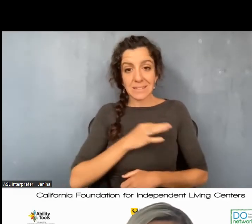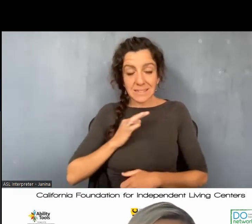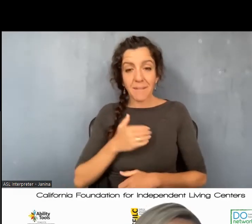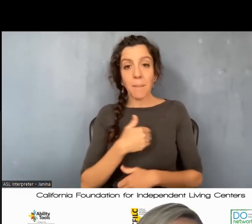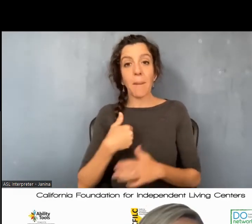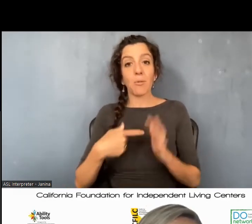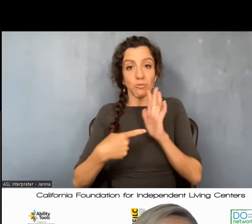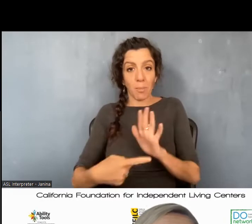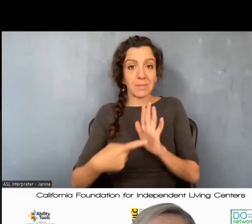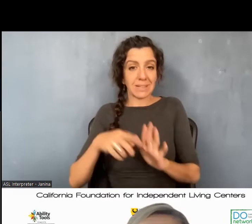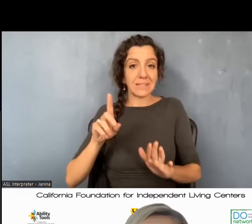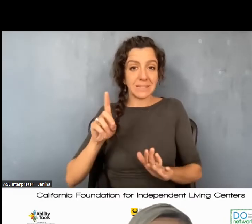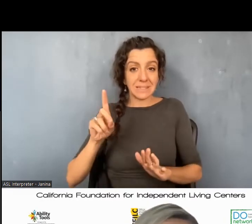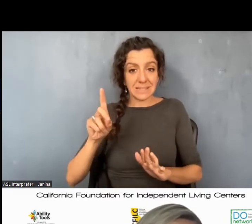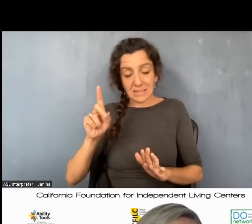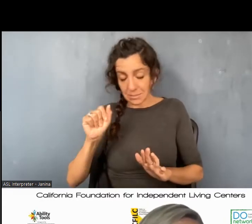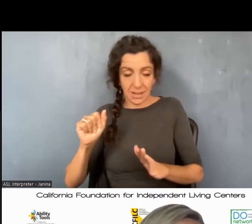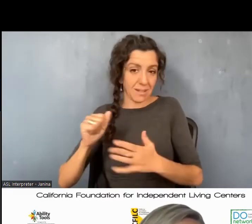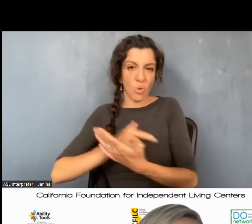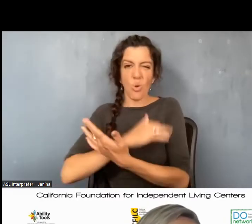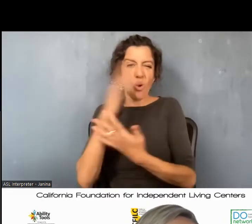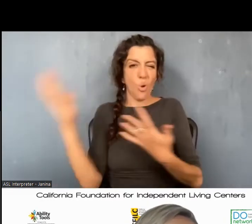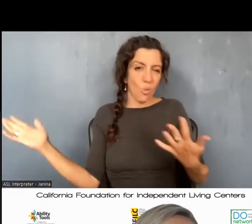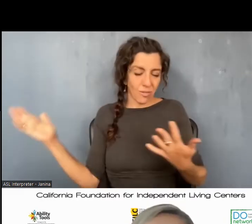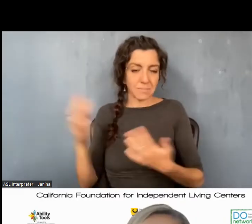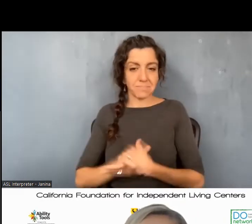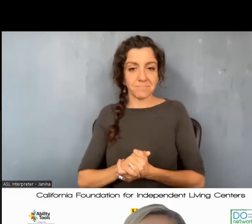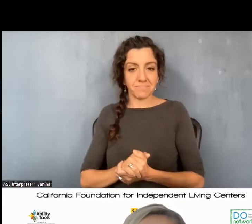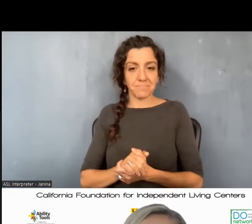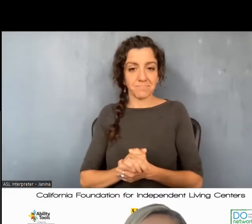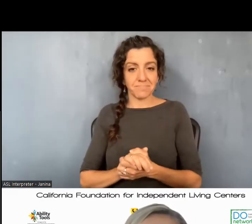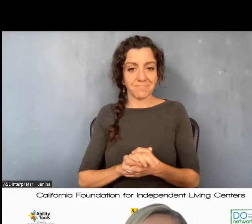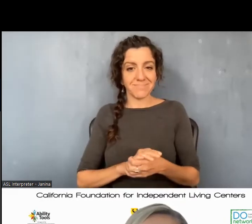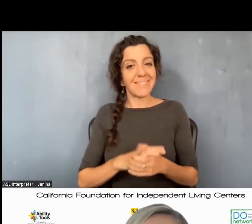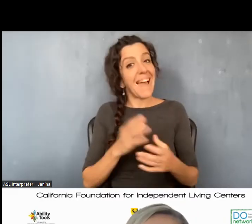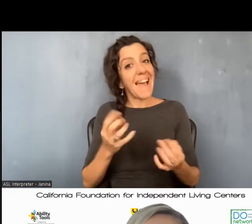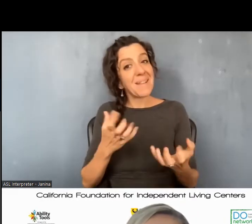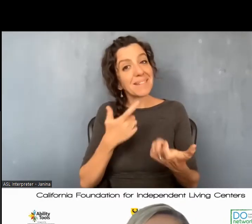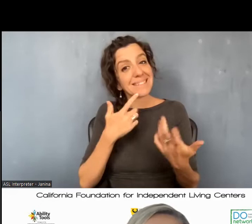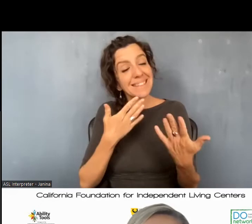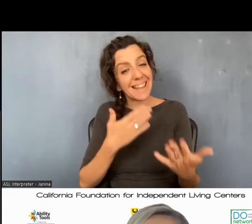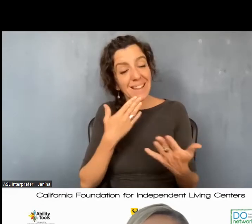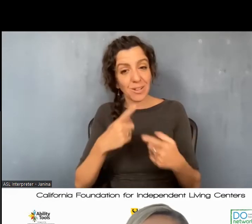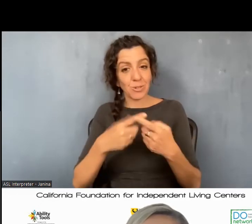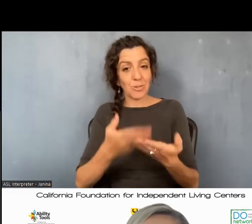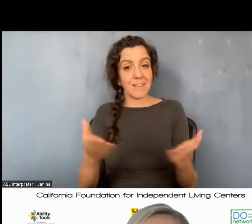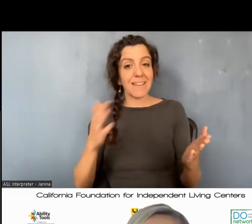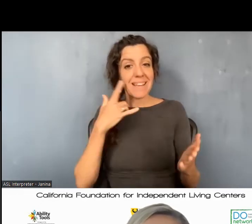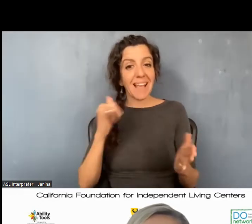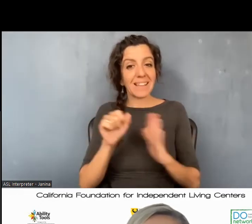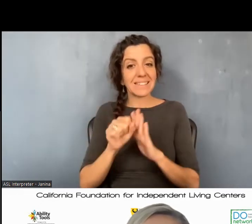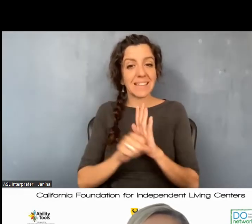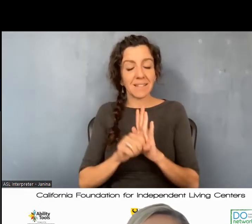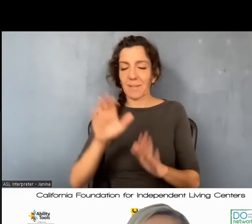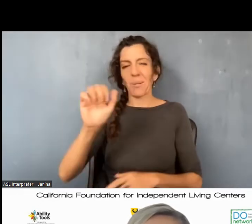represent disability across the spectrum. And I just really want to say thank you to the Cal State folks that